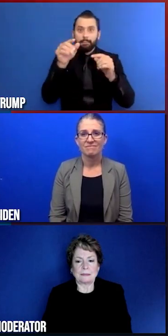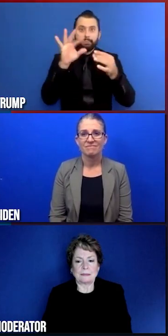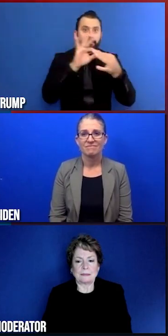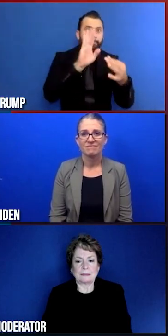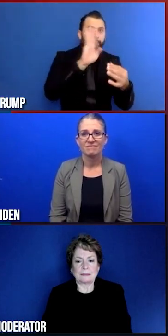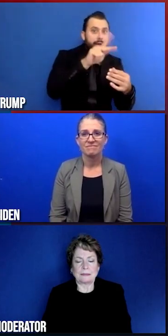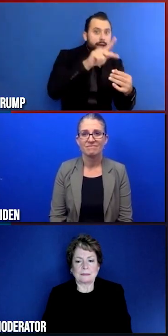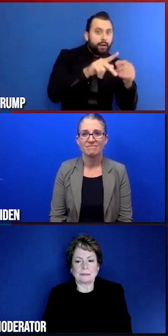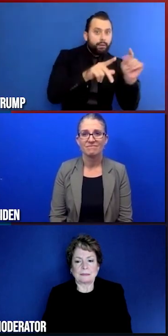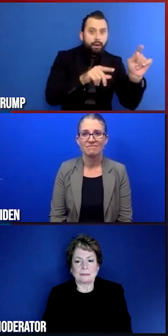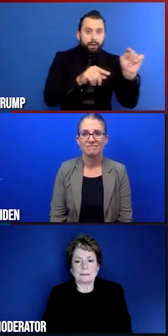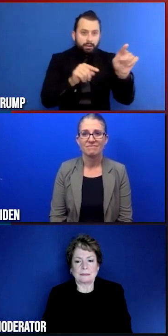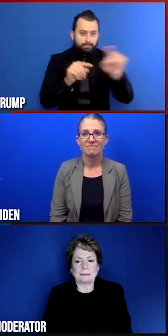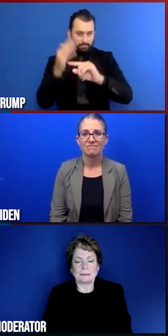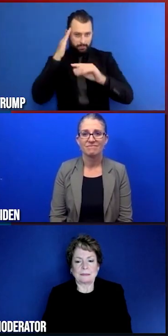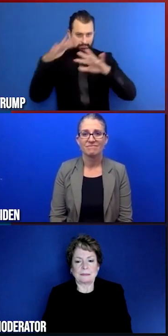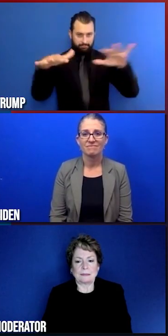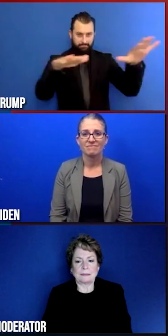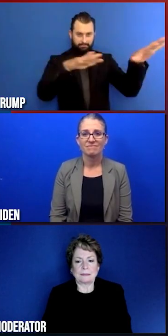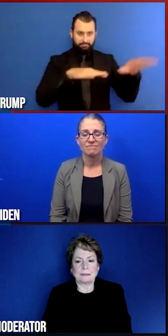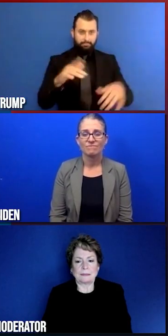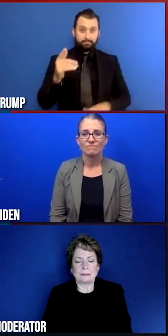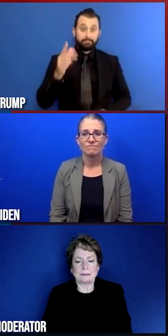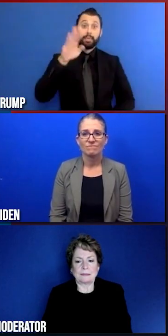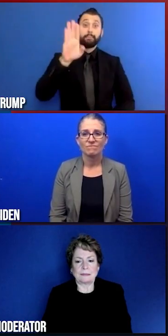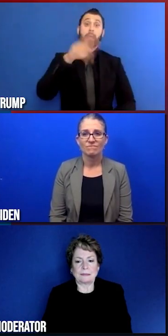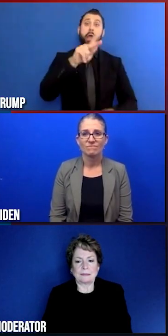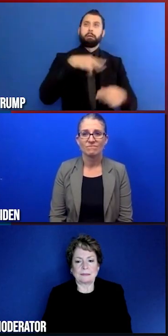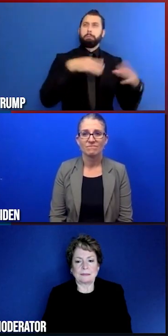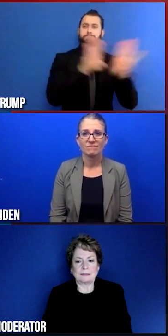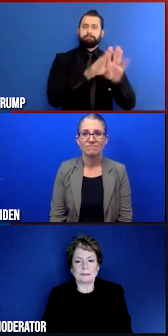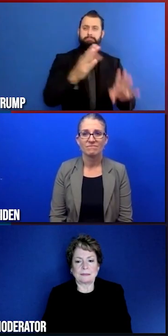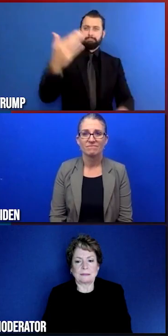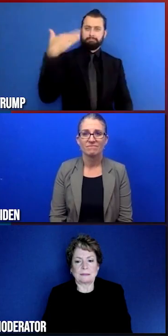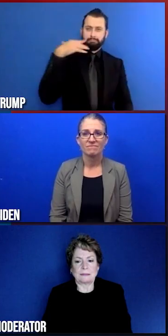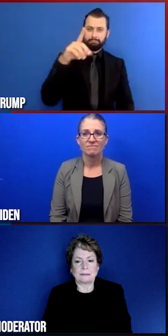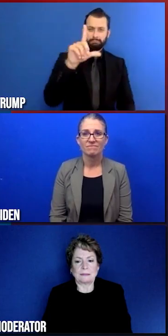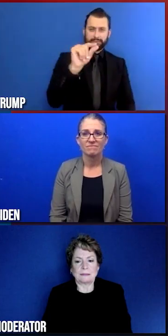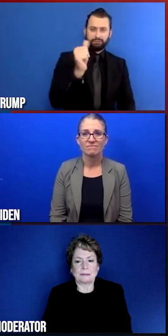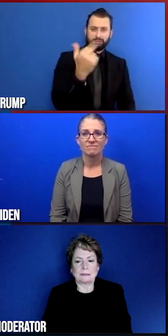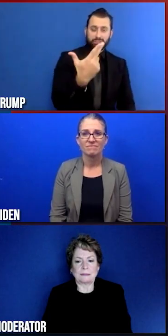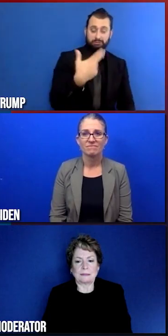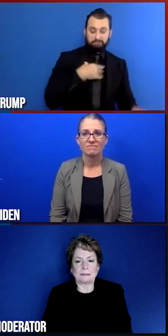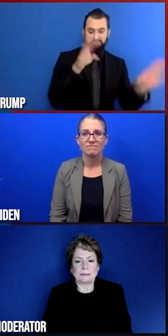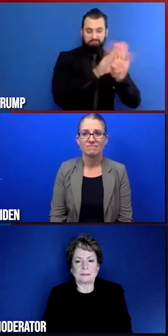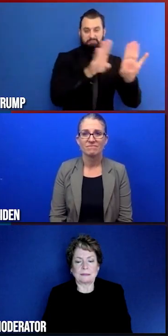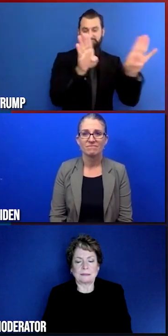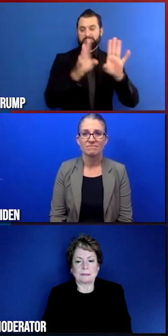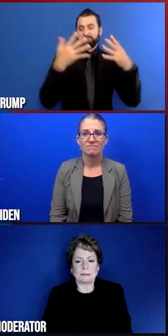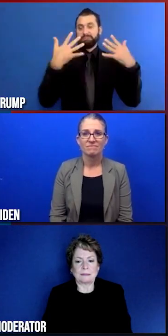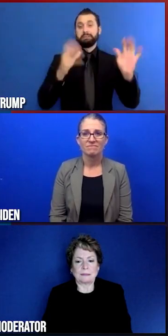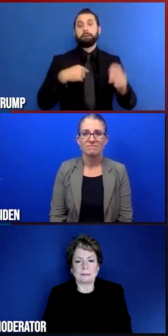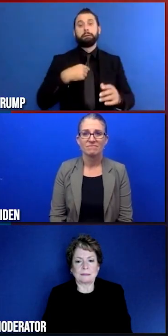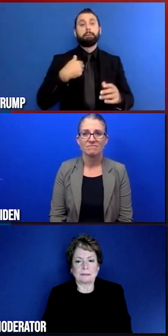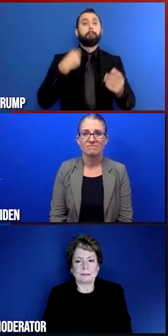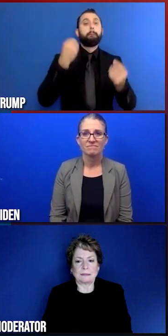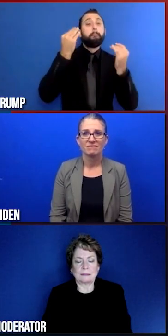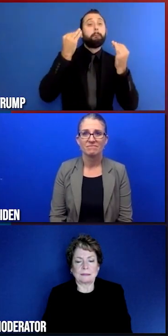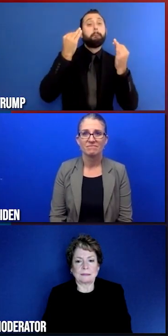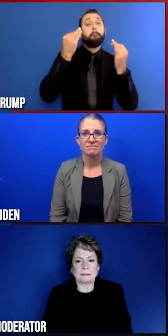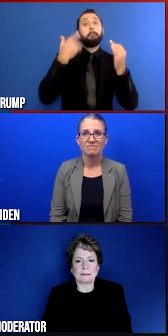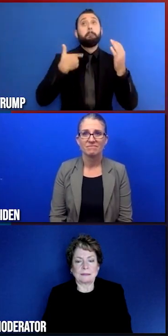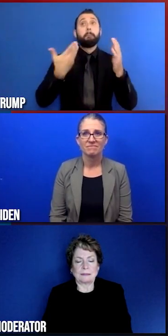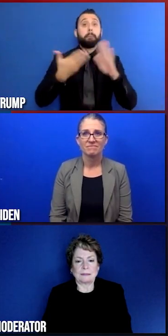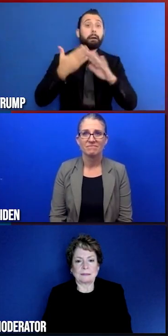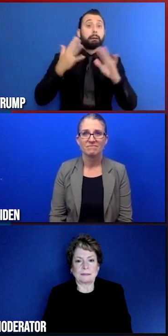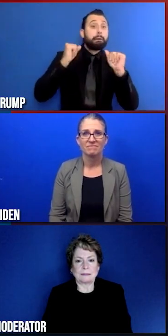believe. And then I decided, because I was thinking about doing a deal in China, like millions of other people. I was thinking about it,